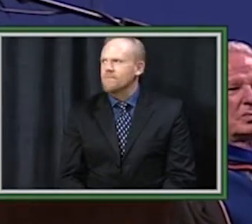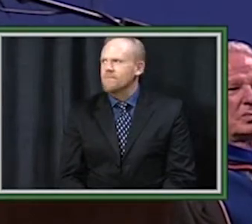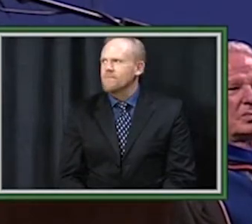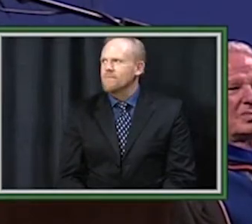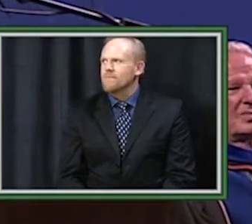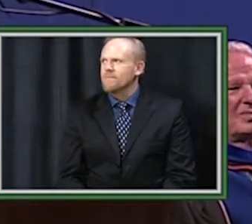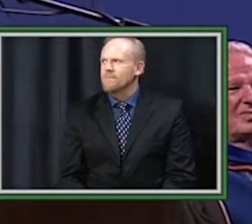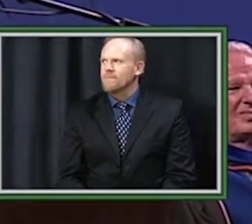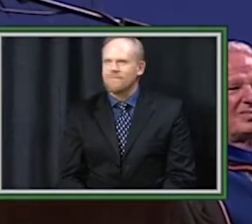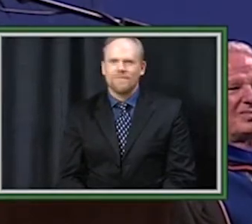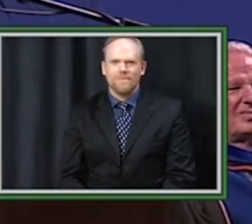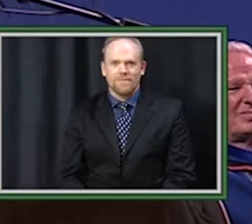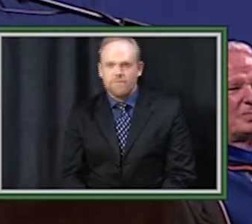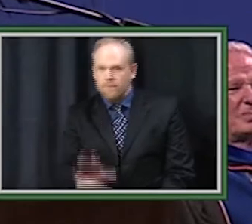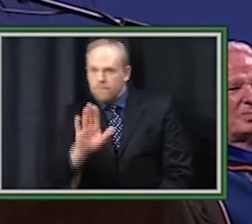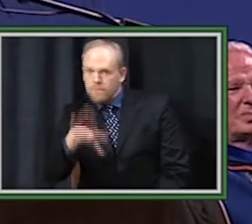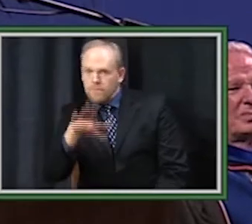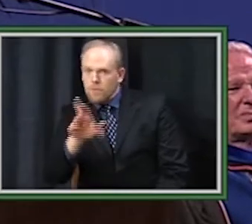Are we ready yet?